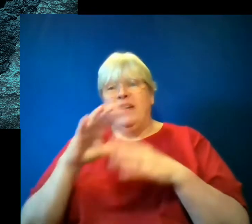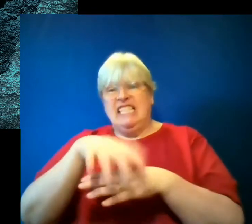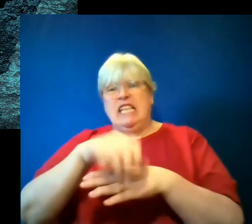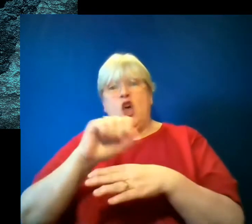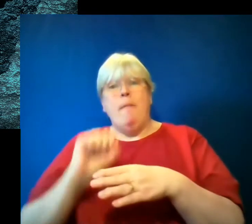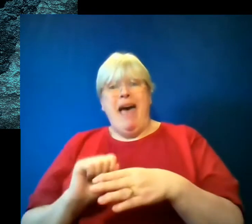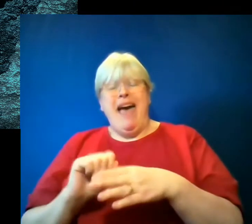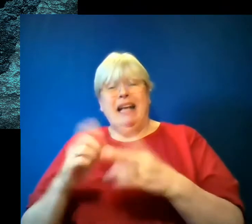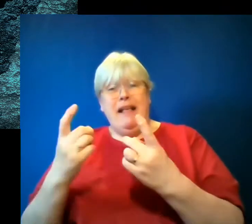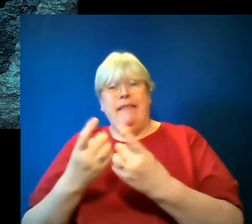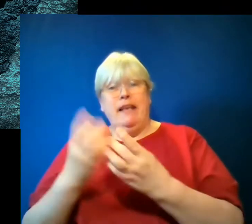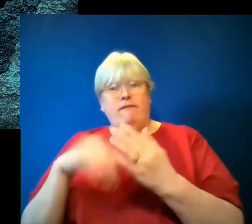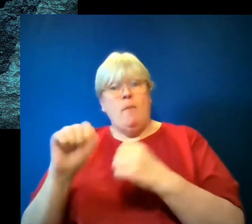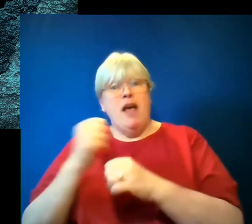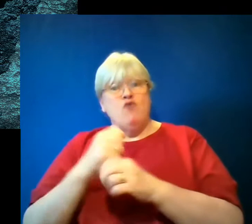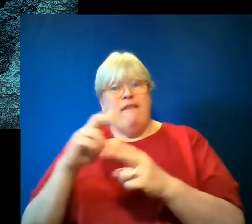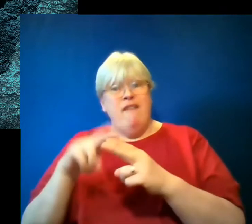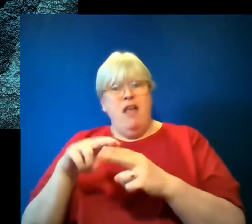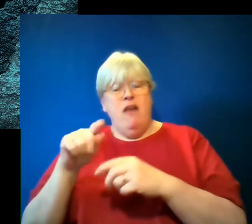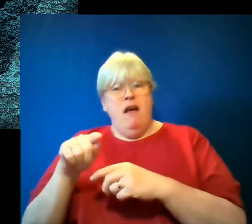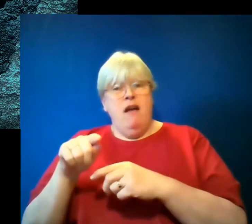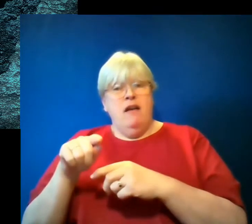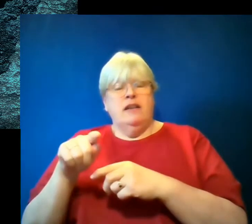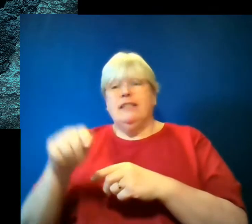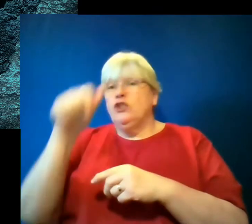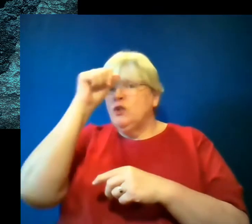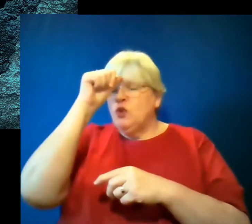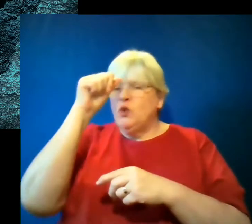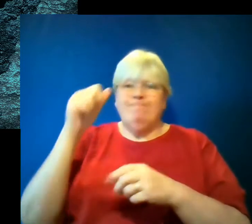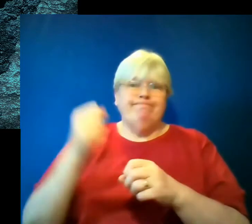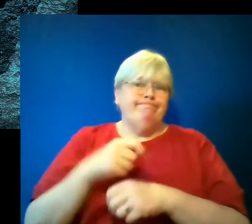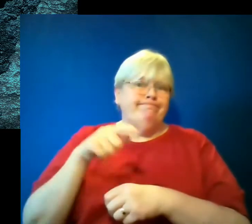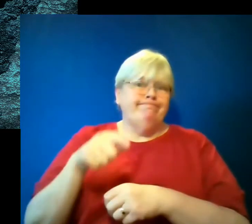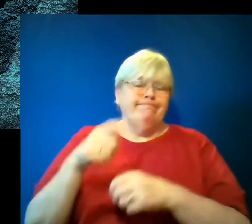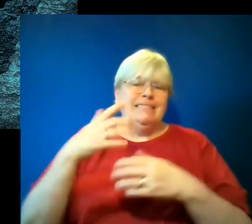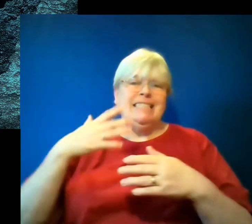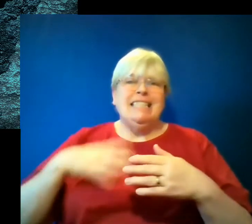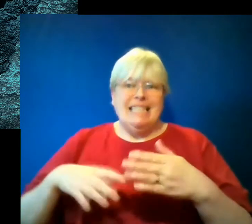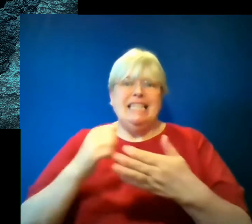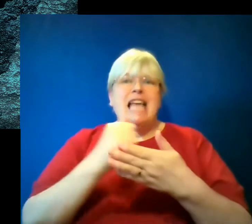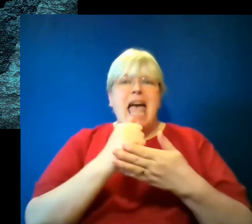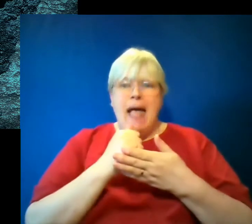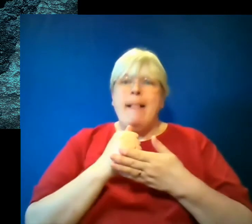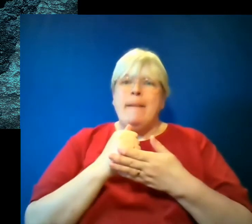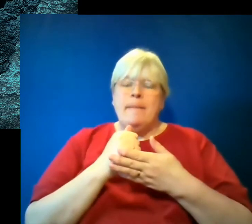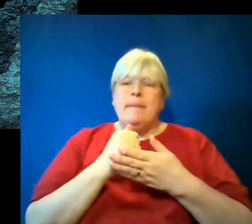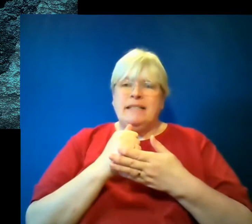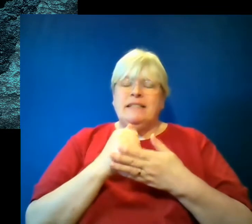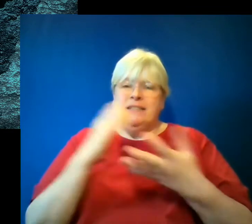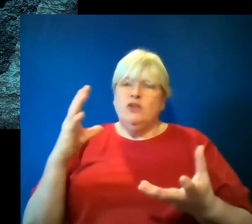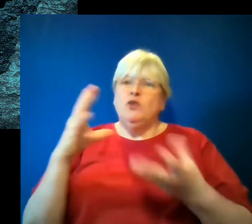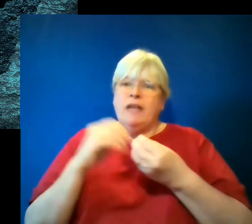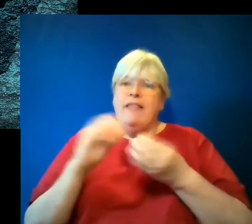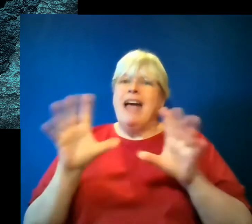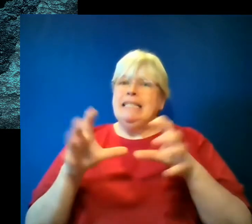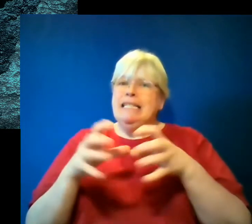that which was stolen from them. But she knows that to do that, she's going to need help. And so she puts together a team